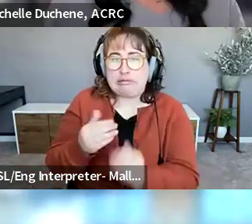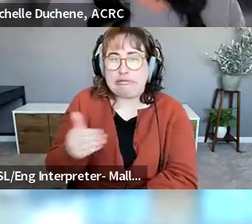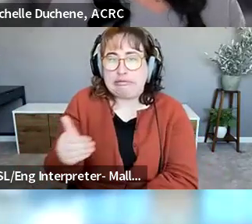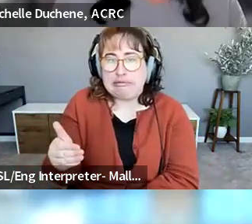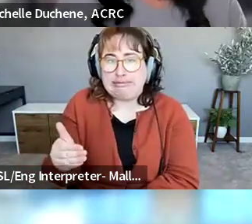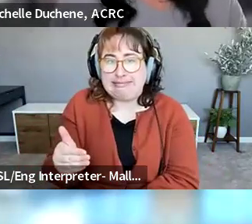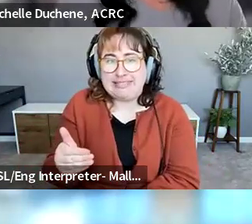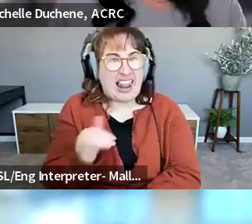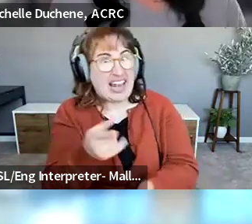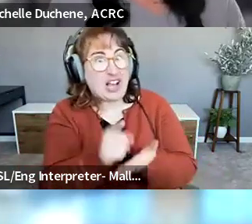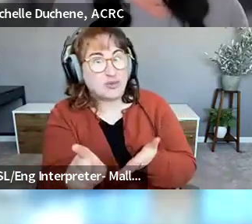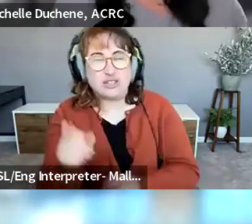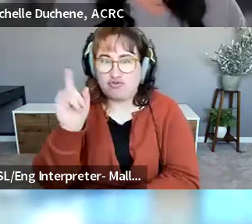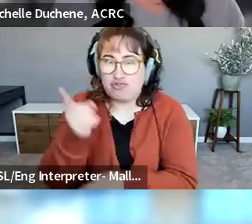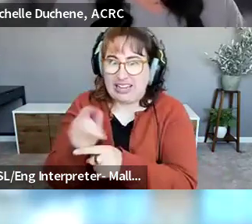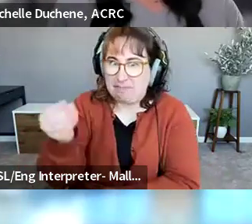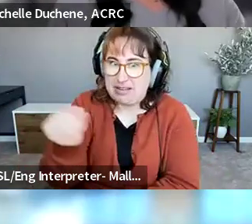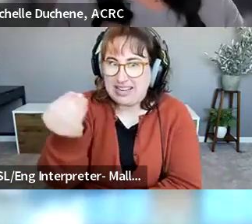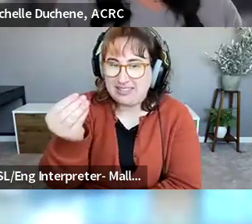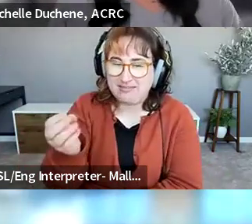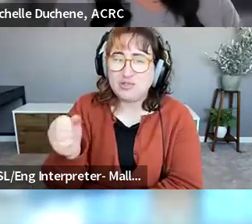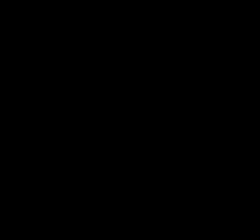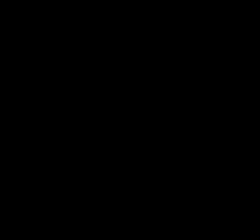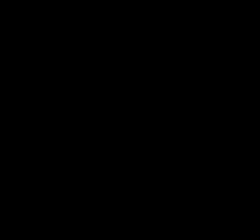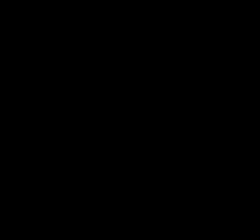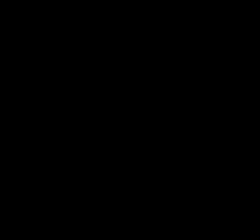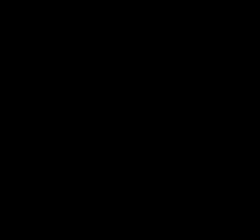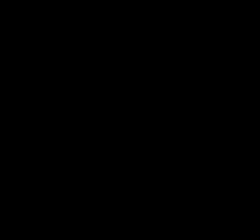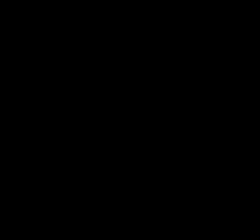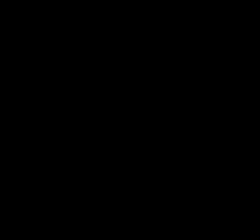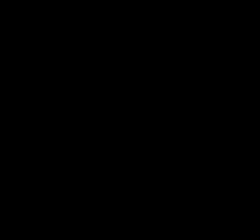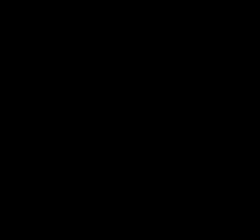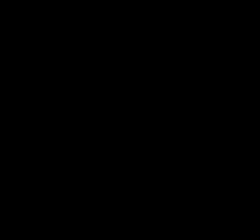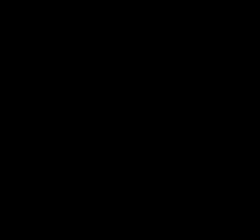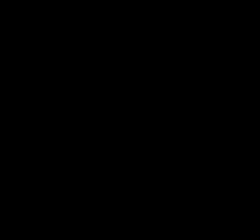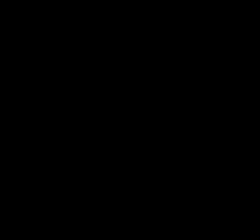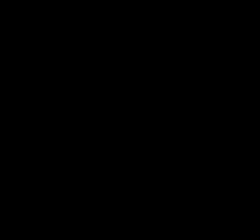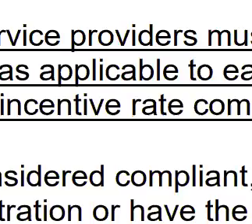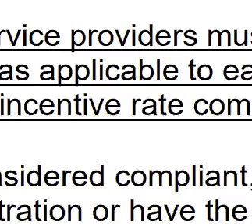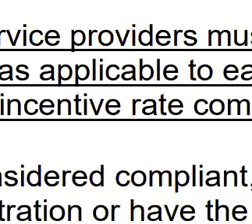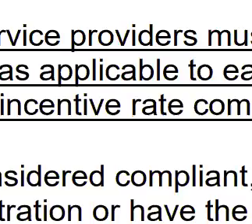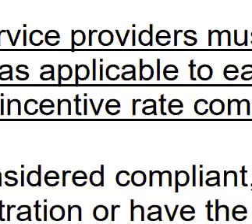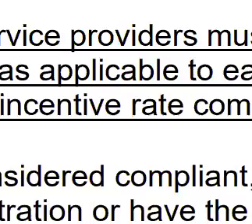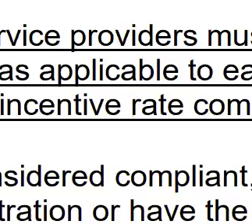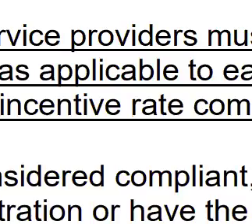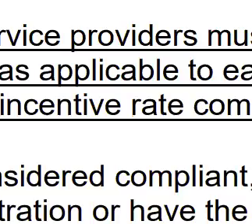next week. Yeah, so Monday. And so Okay. please get the surveys done. Please get, like I said, the department will be reviewing those